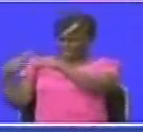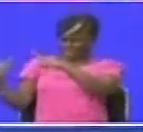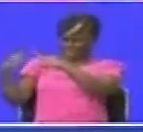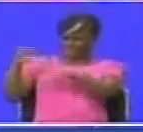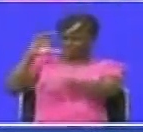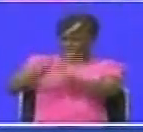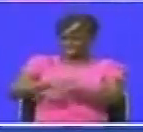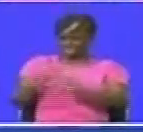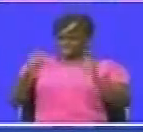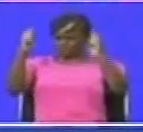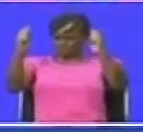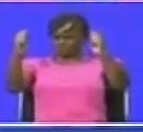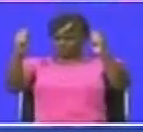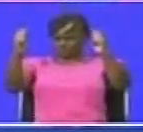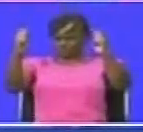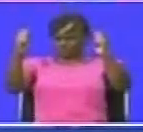get there.